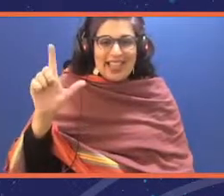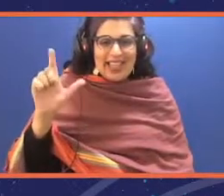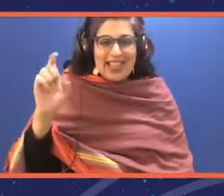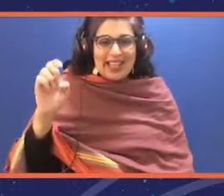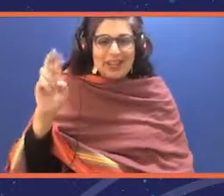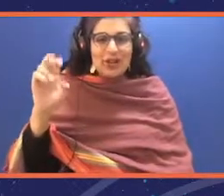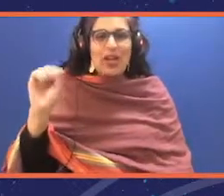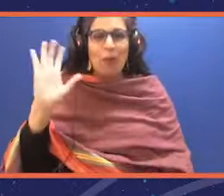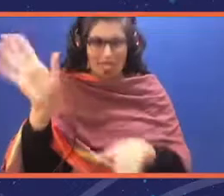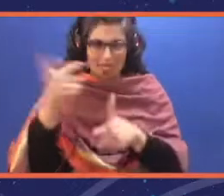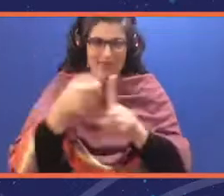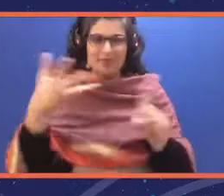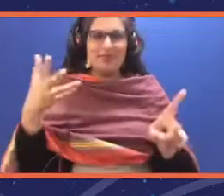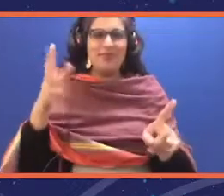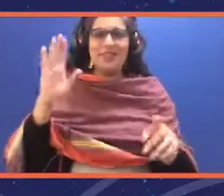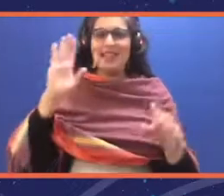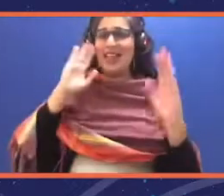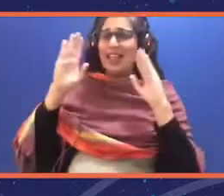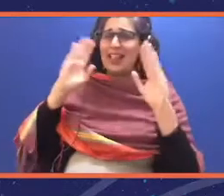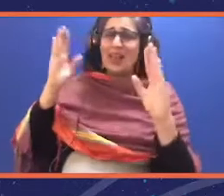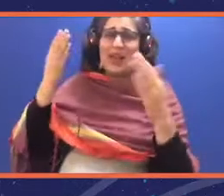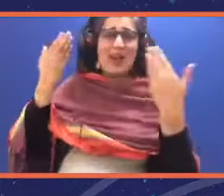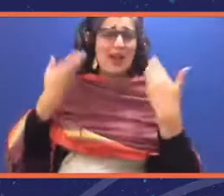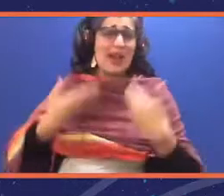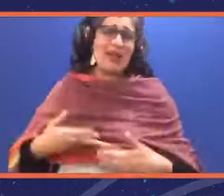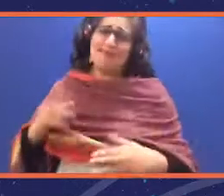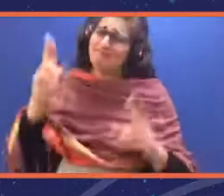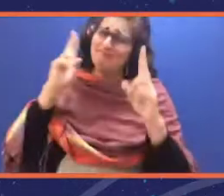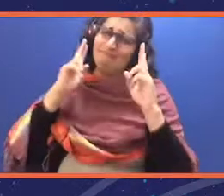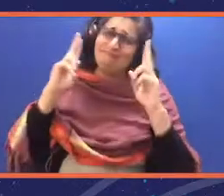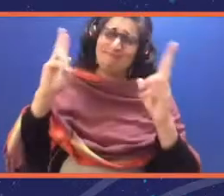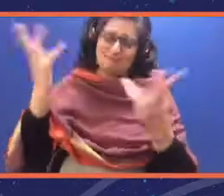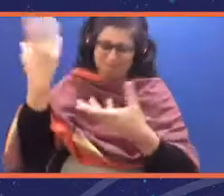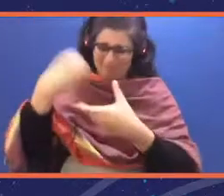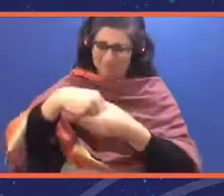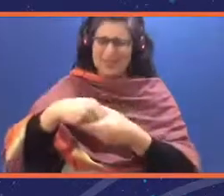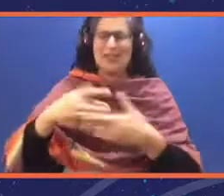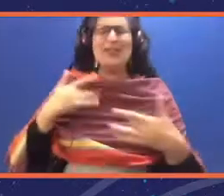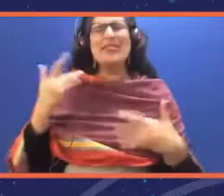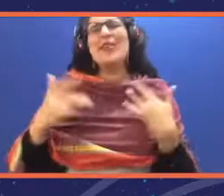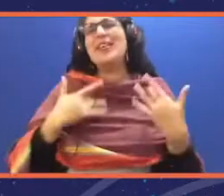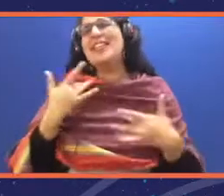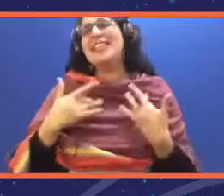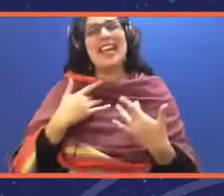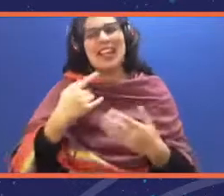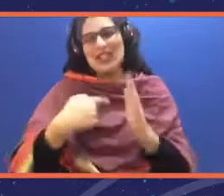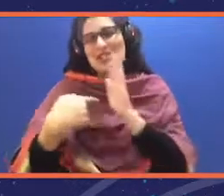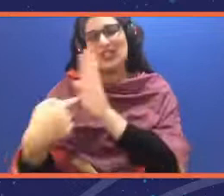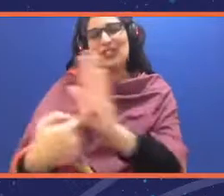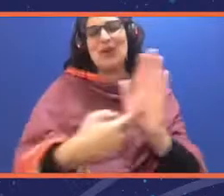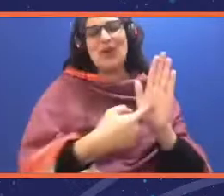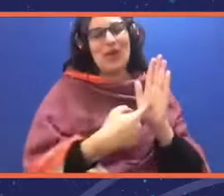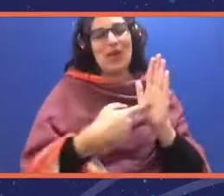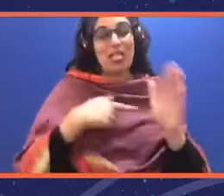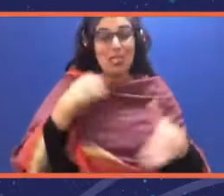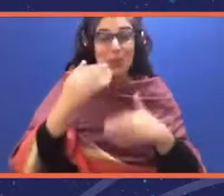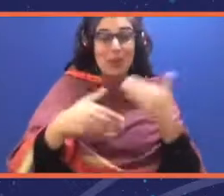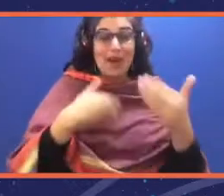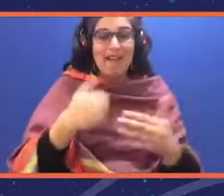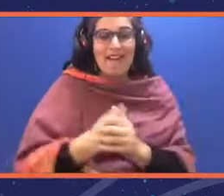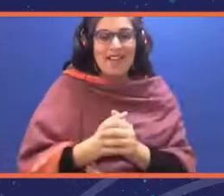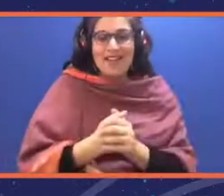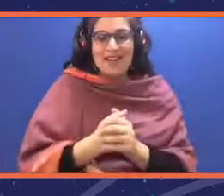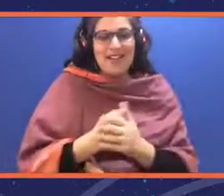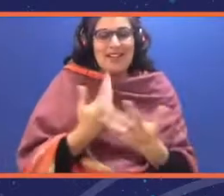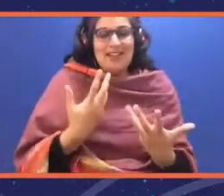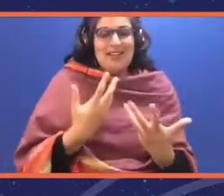Hi, I am so honored to be in this space. I'm so excited to show you all the process of